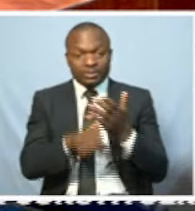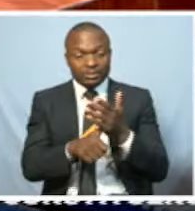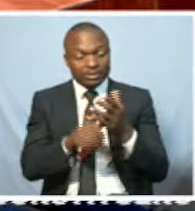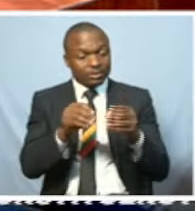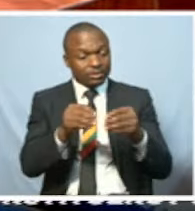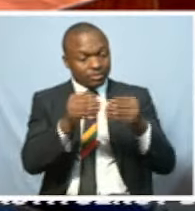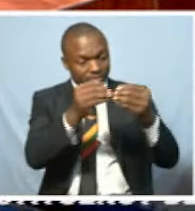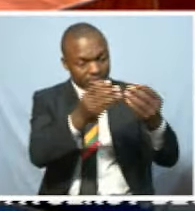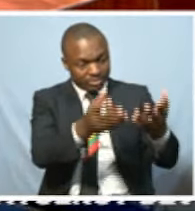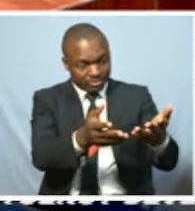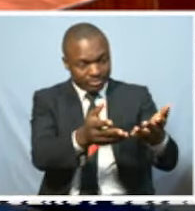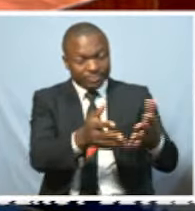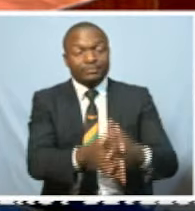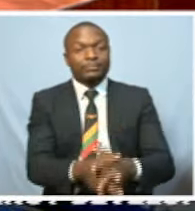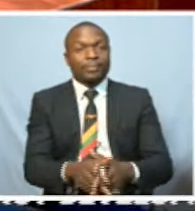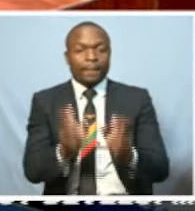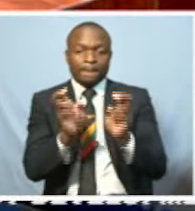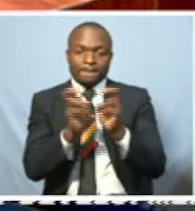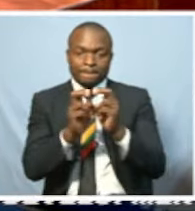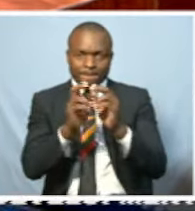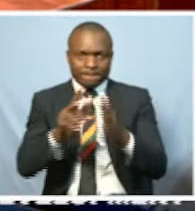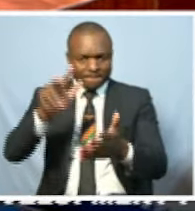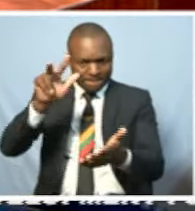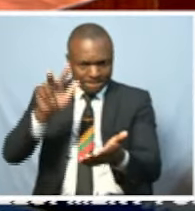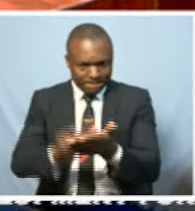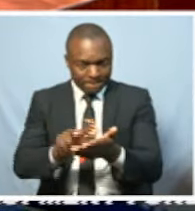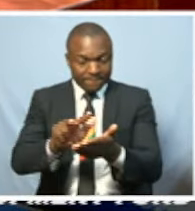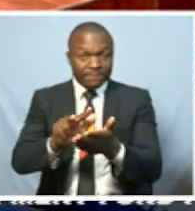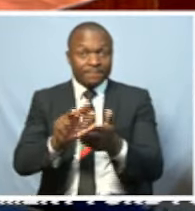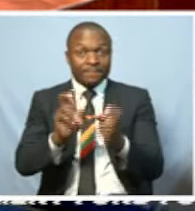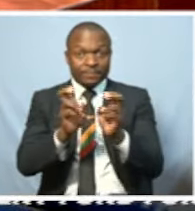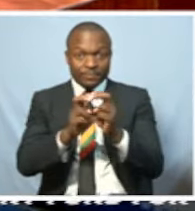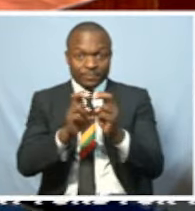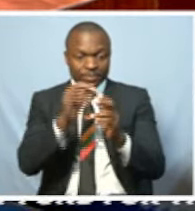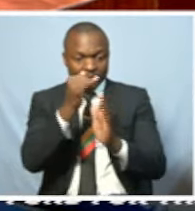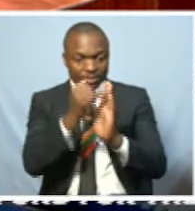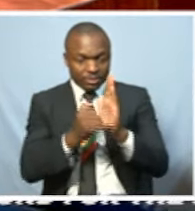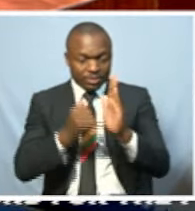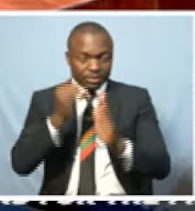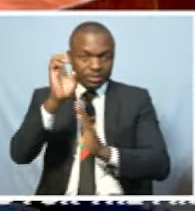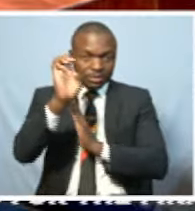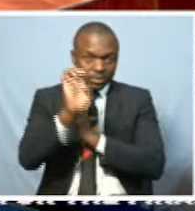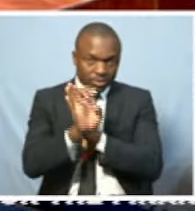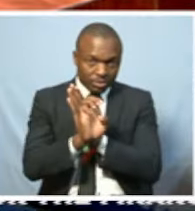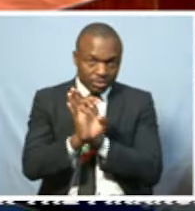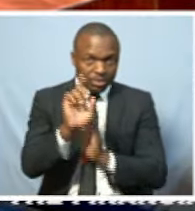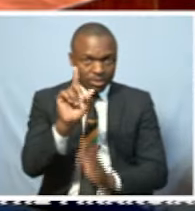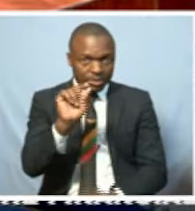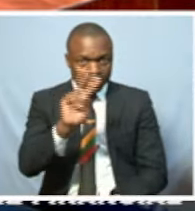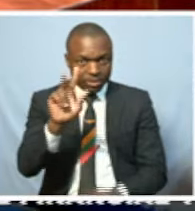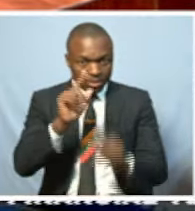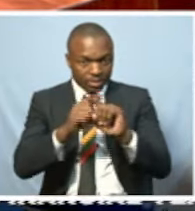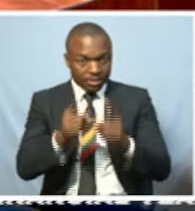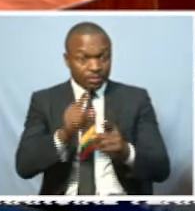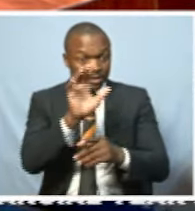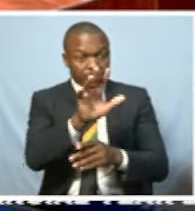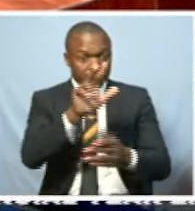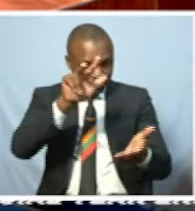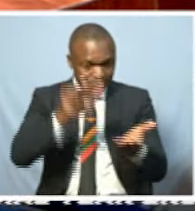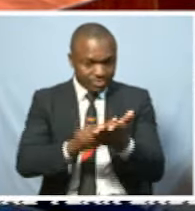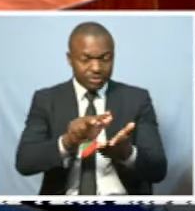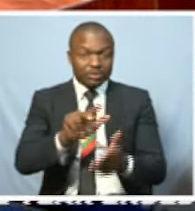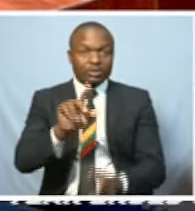where the contractor signed the contract in June 2023, yet your signature is